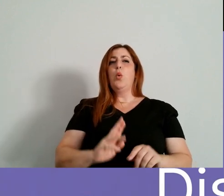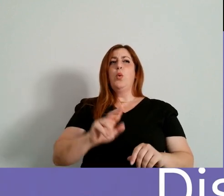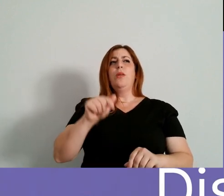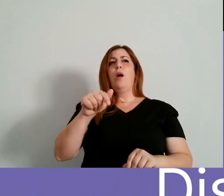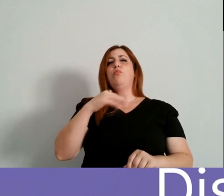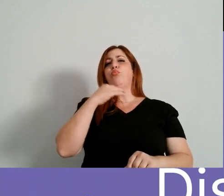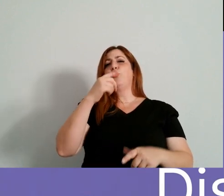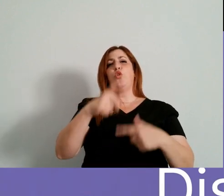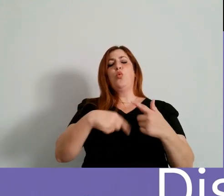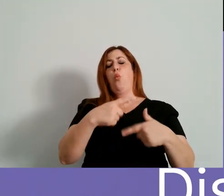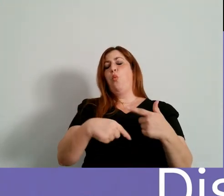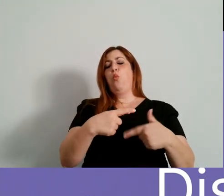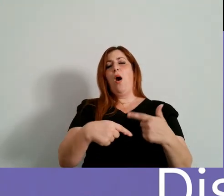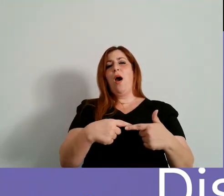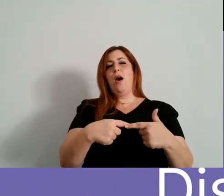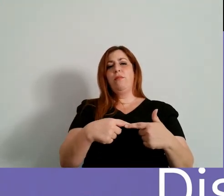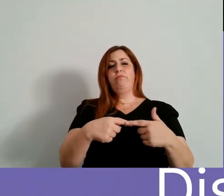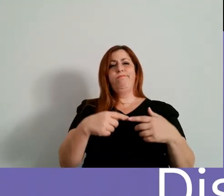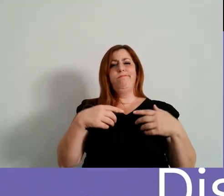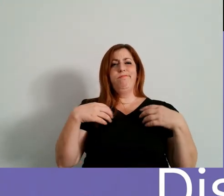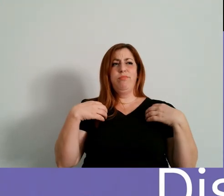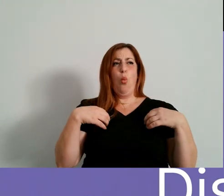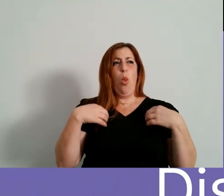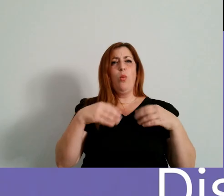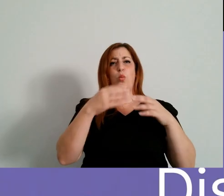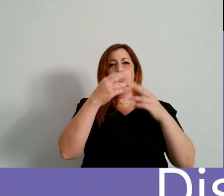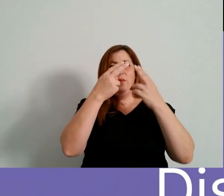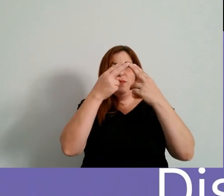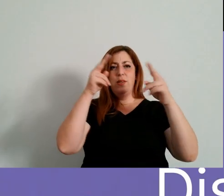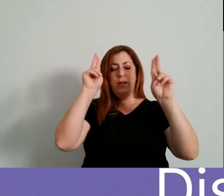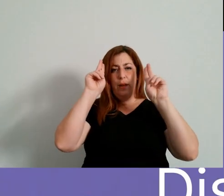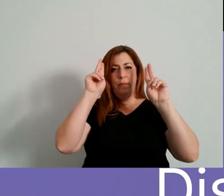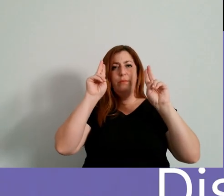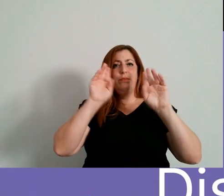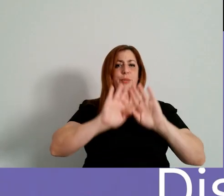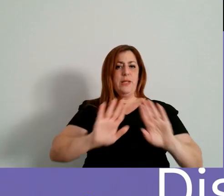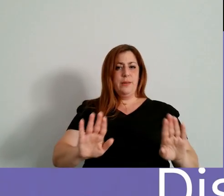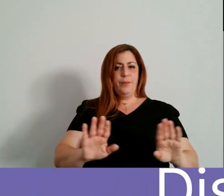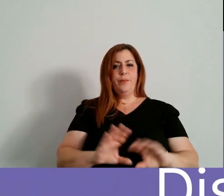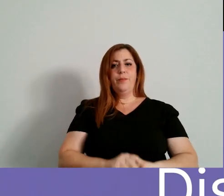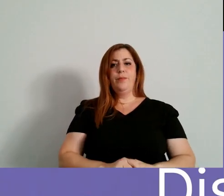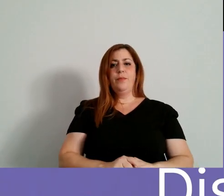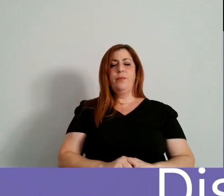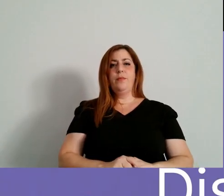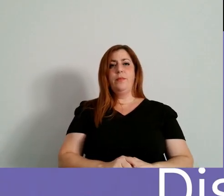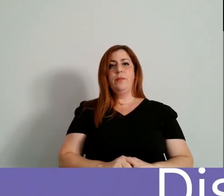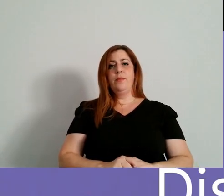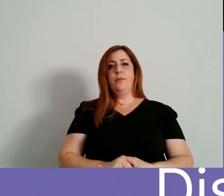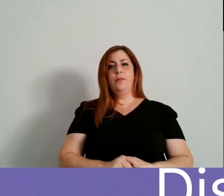particularly academic, so it's very accessible in that aspect. Um, uh,